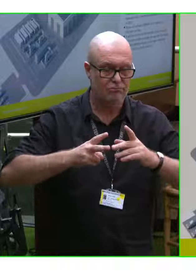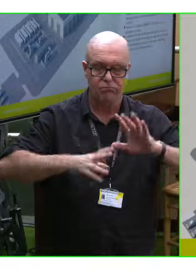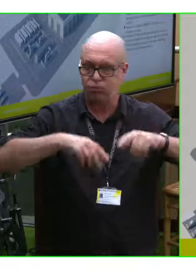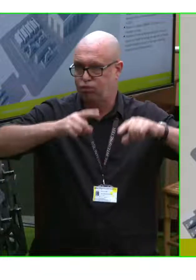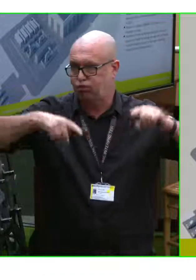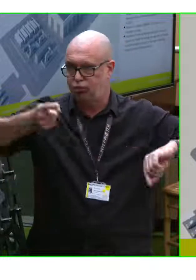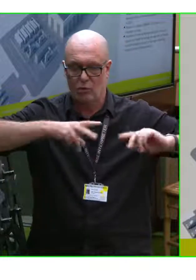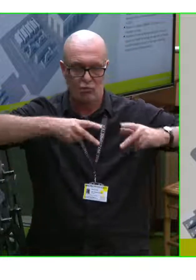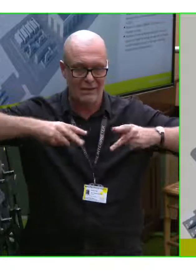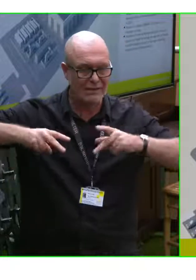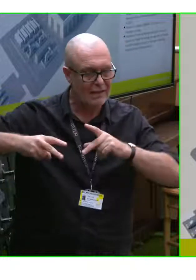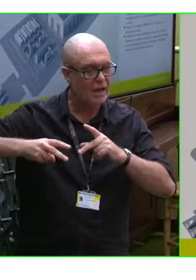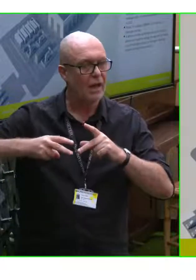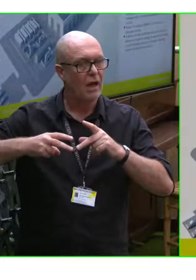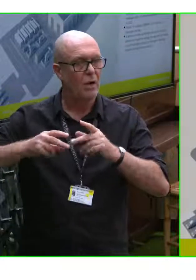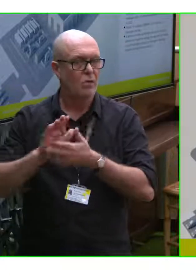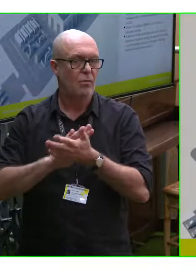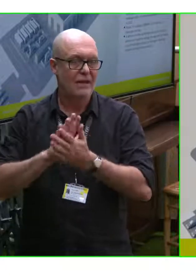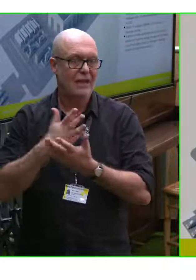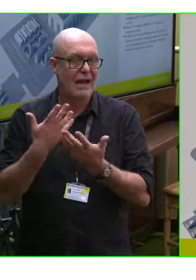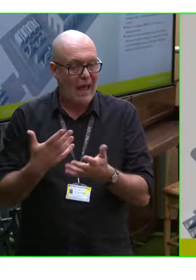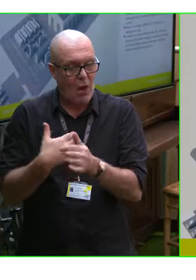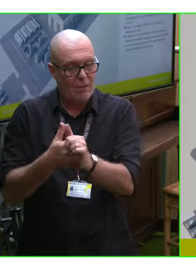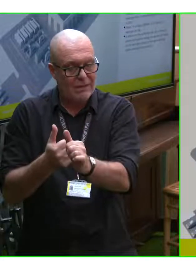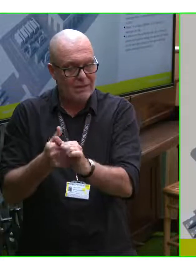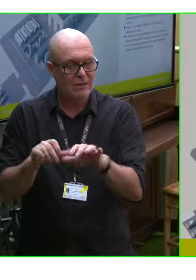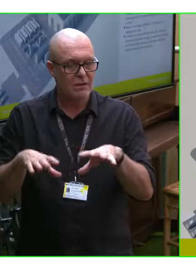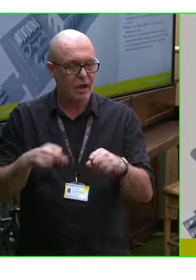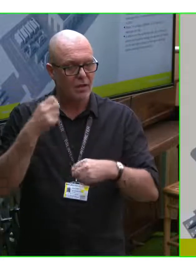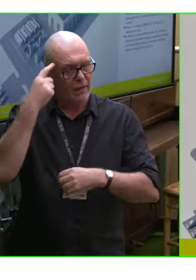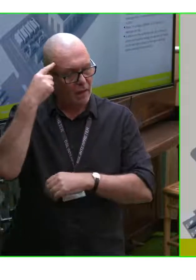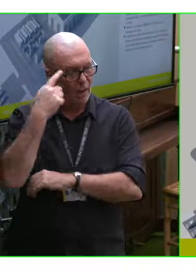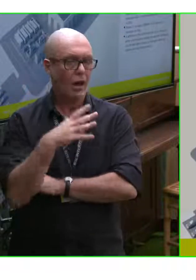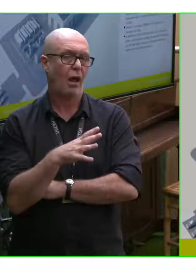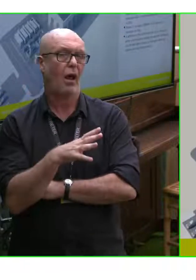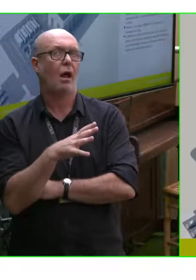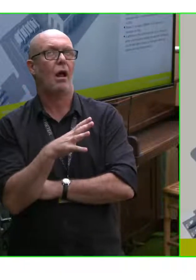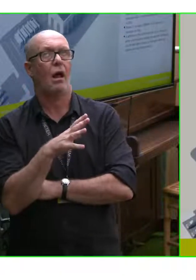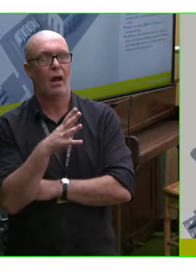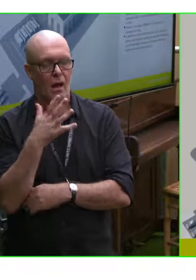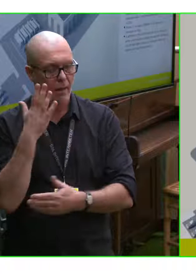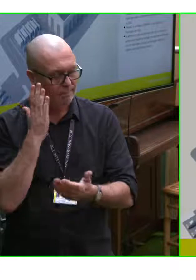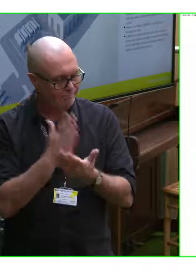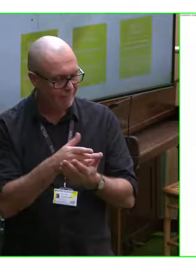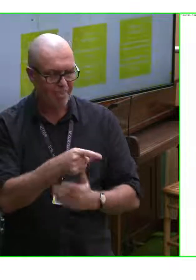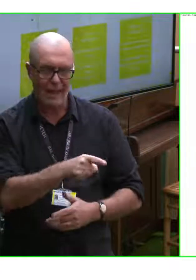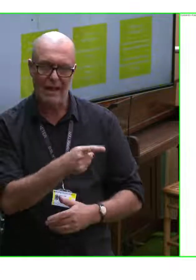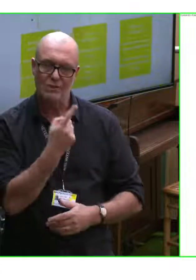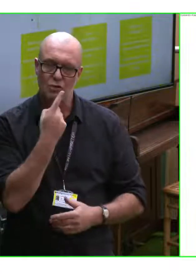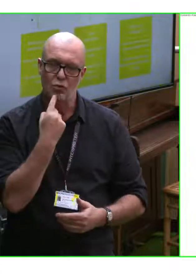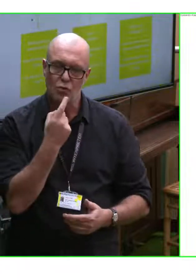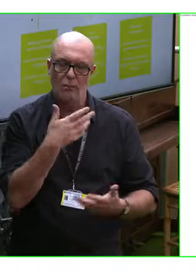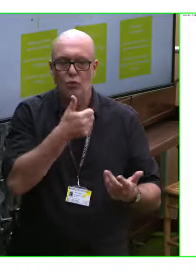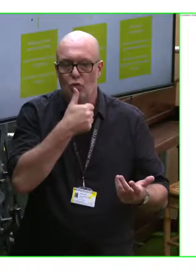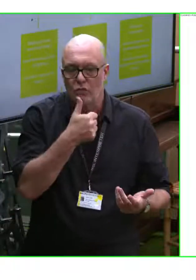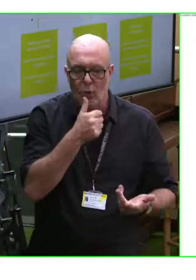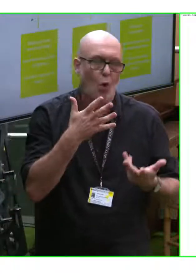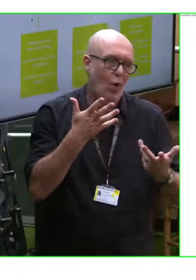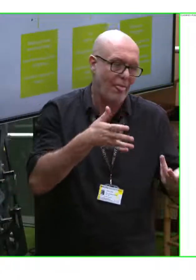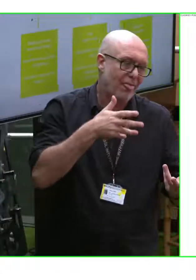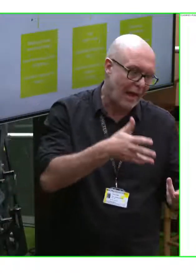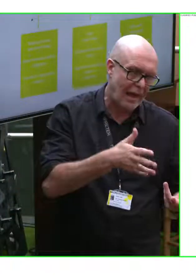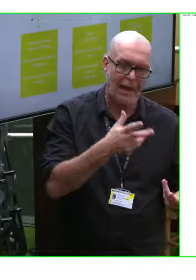released, that they're starting to recognise what that opportunity means. It means that they can fast-track their innovation within this space. So it's